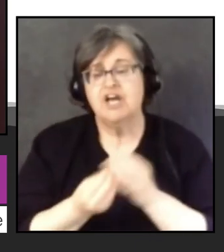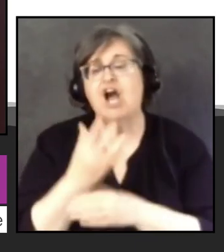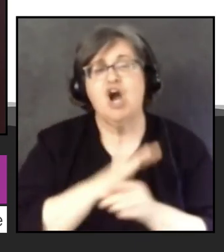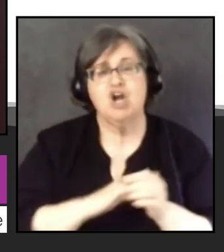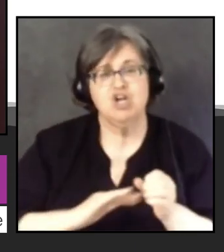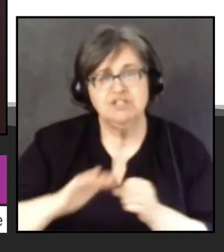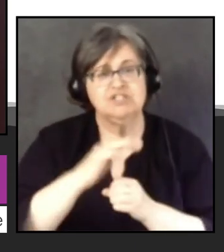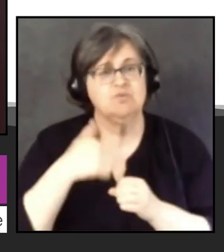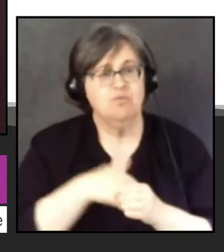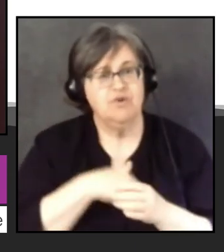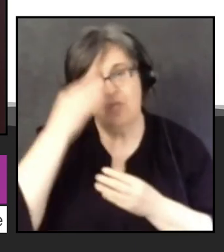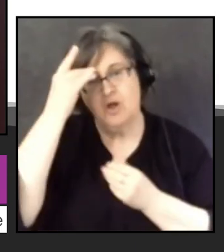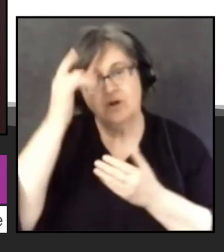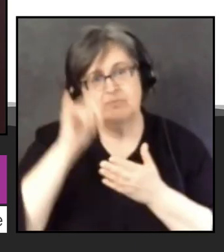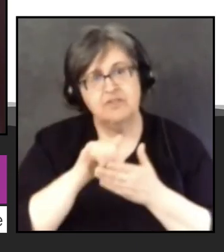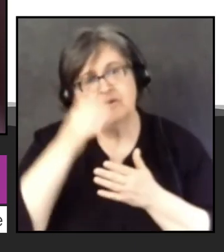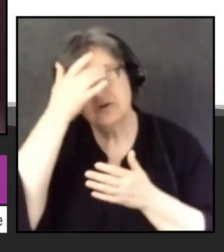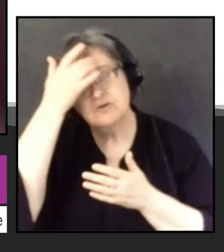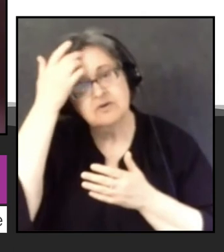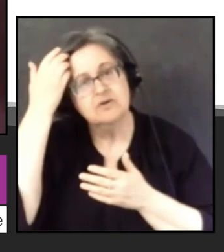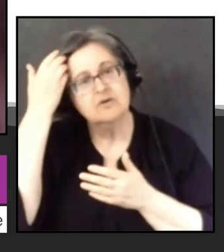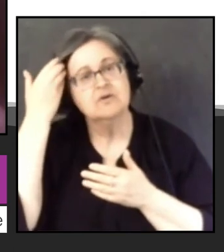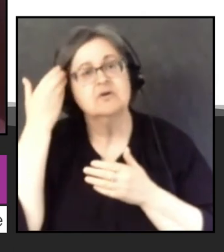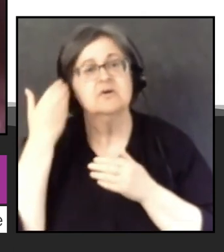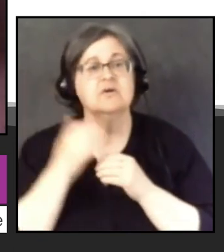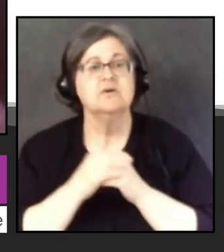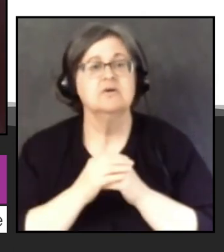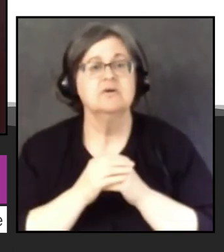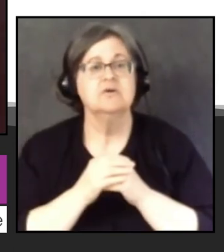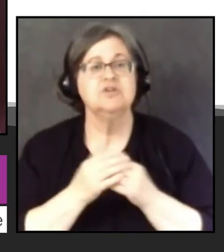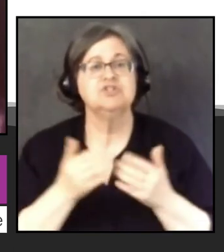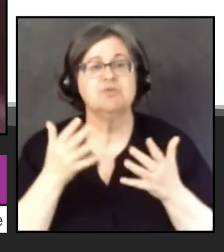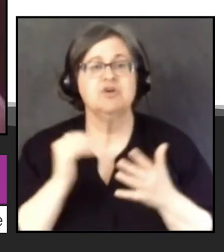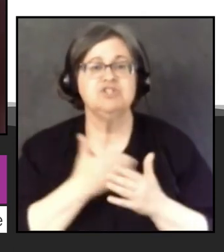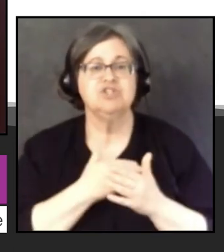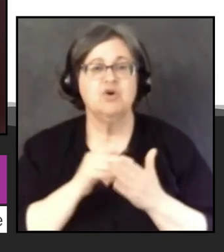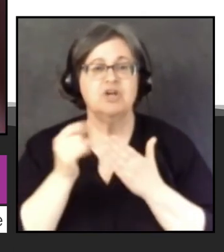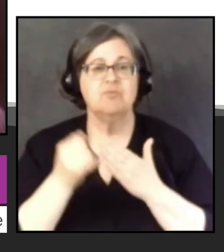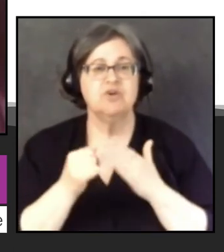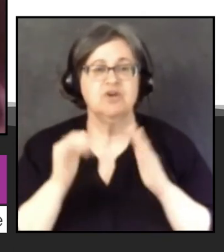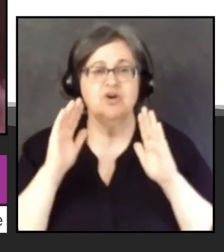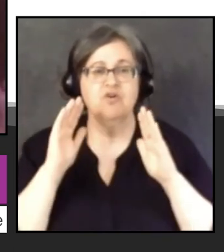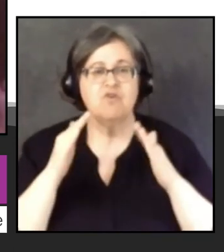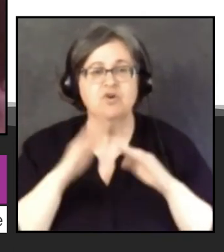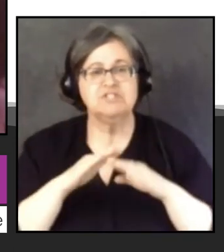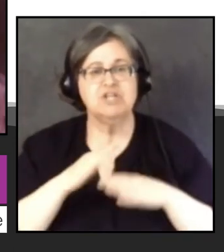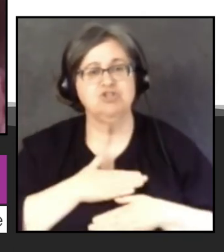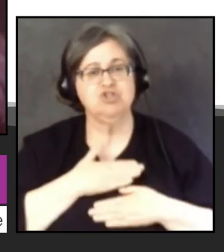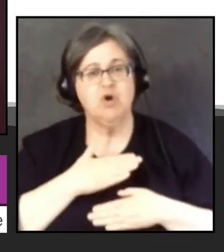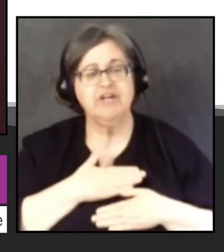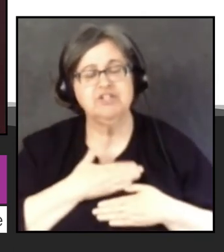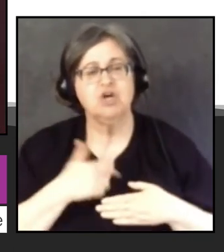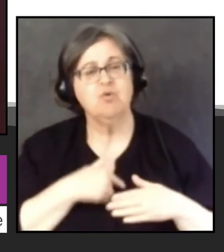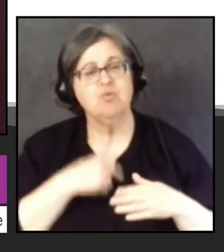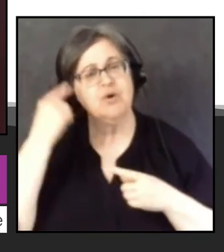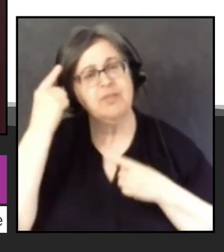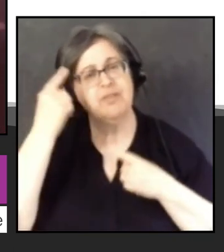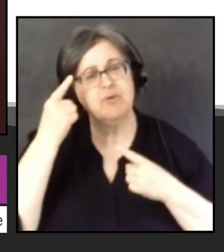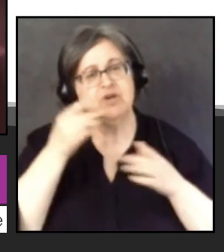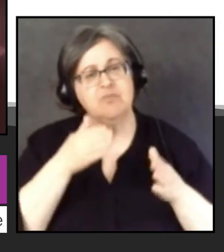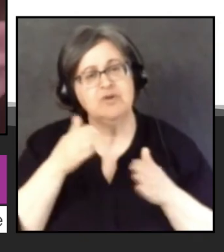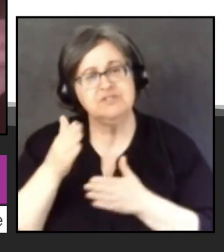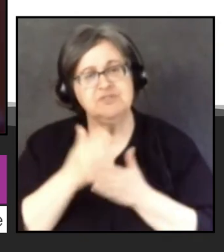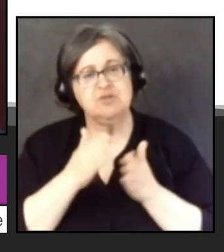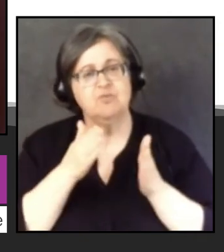essentially things that, because so much of our project was focused on joy, I think we were thinking about ways that